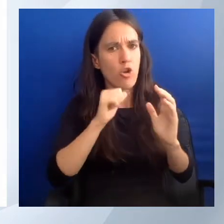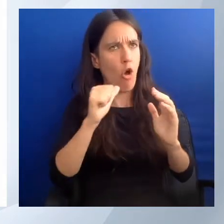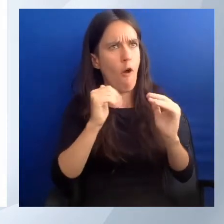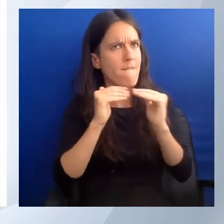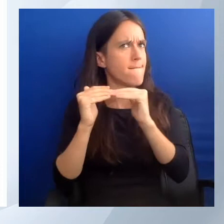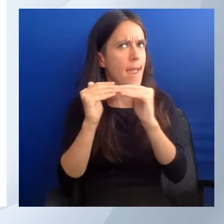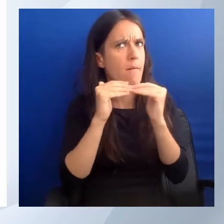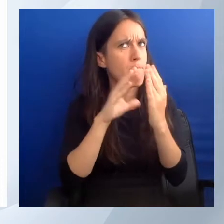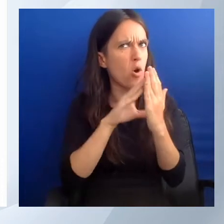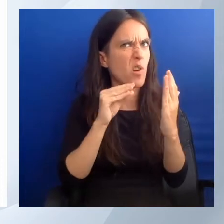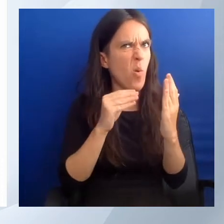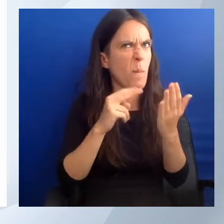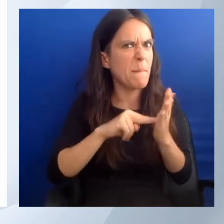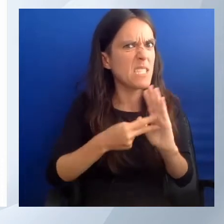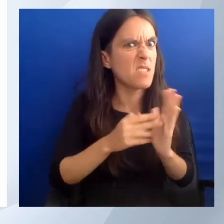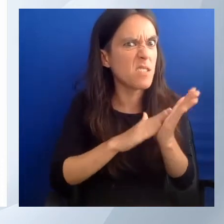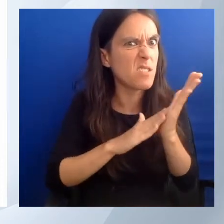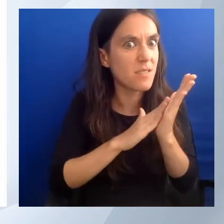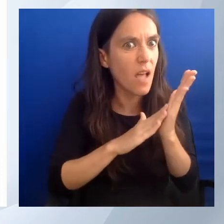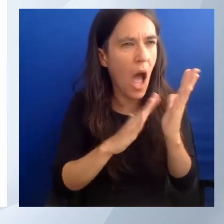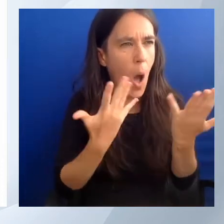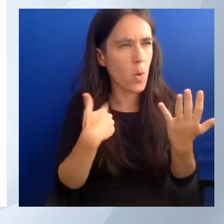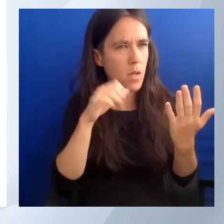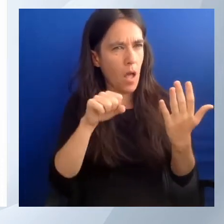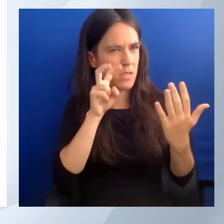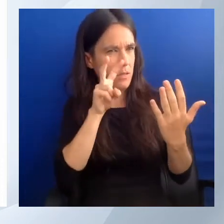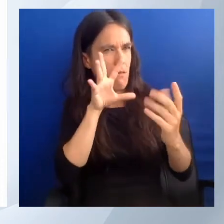can I see that, whether it's unfair.